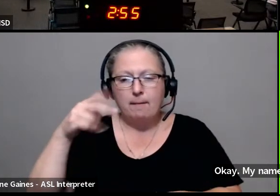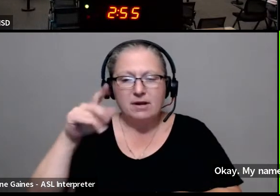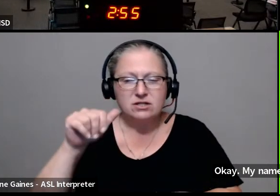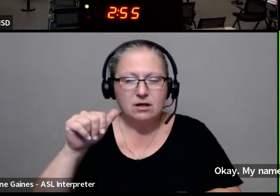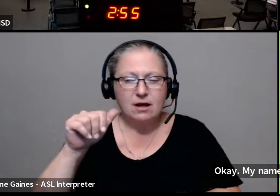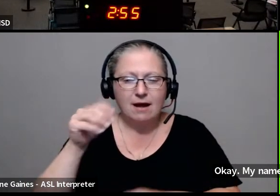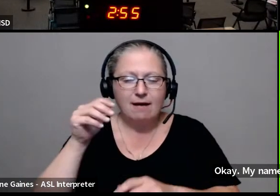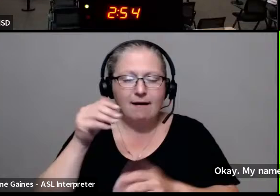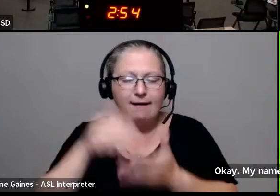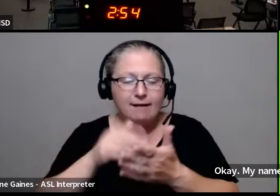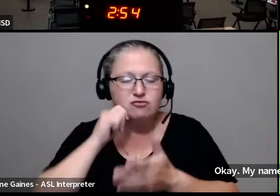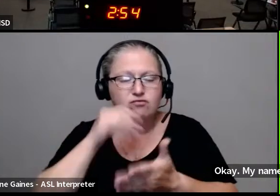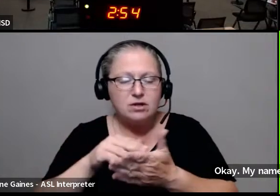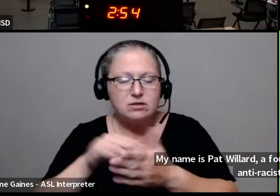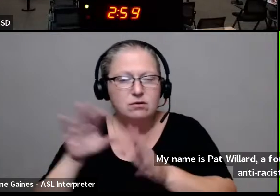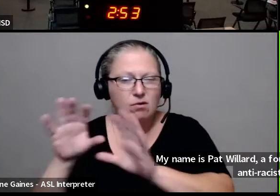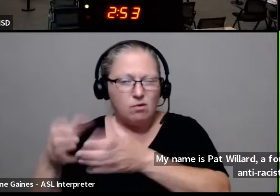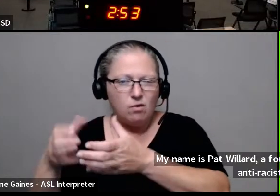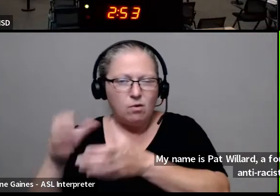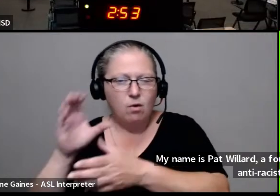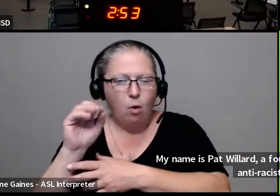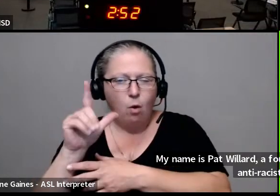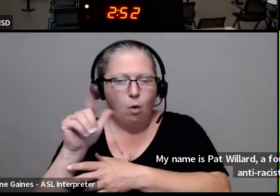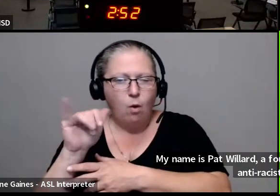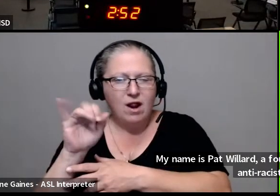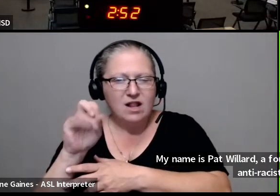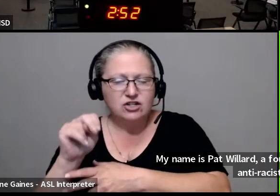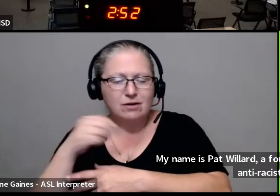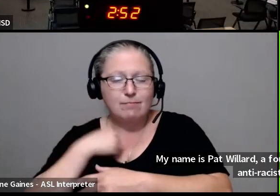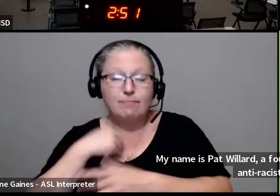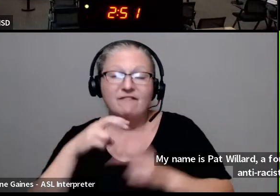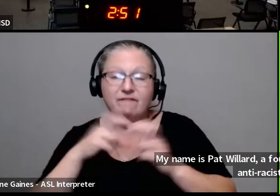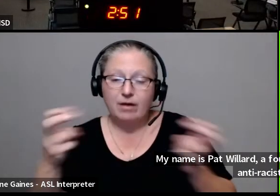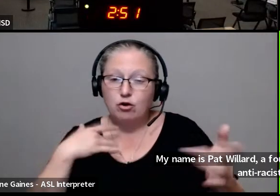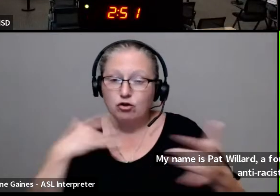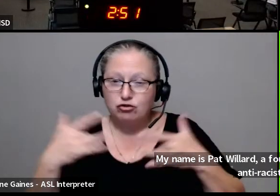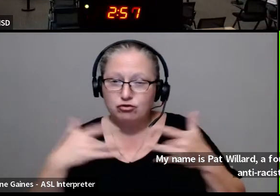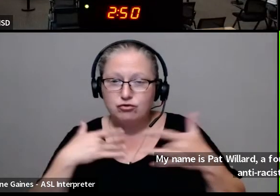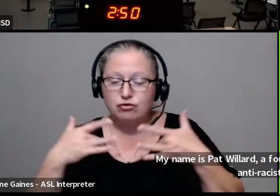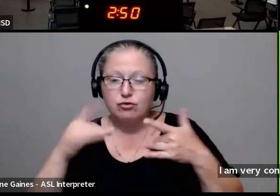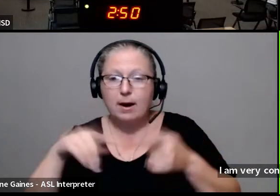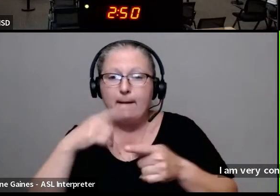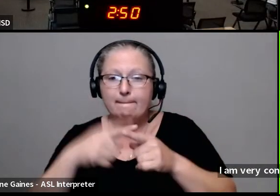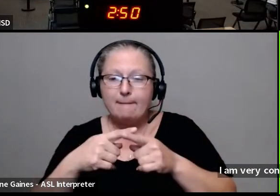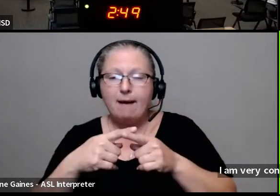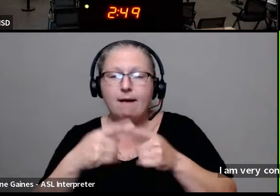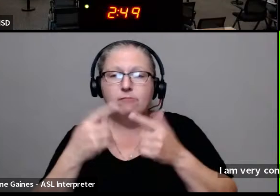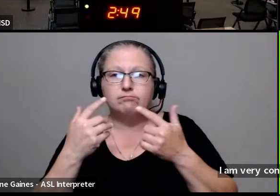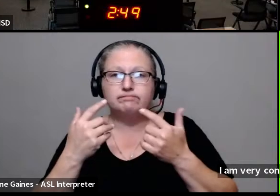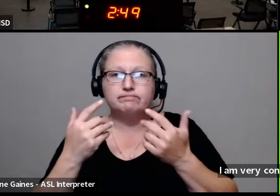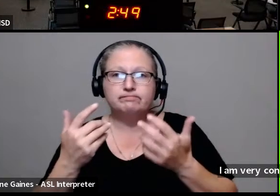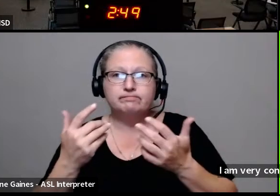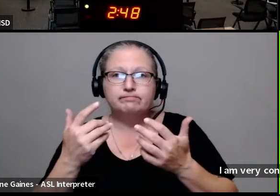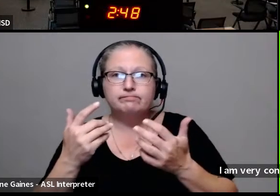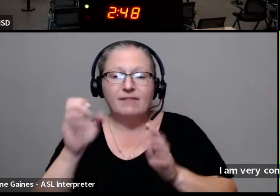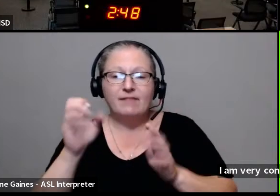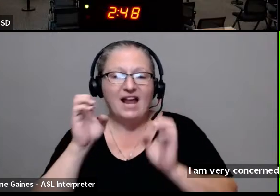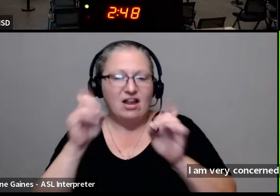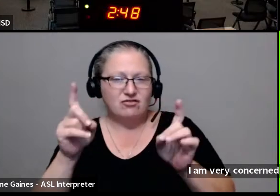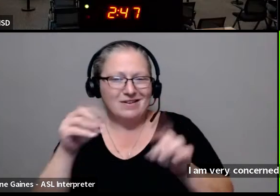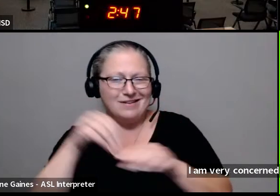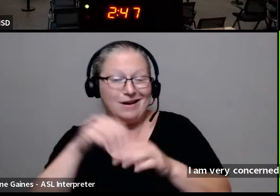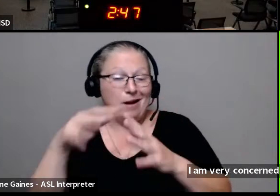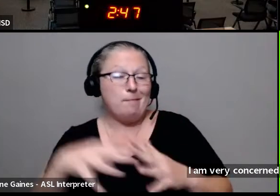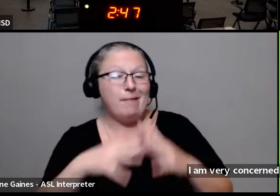Coalition. I am very concerned about the state of education in